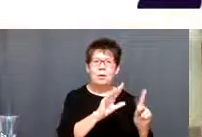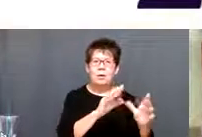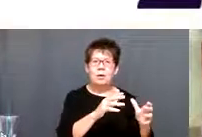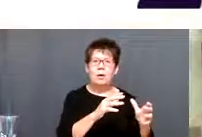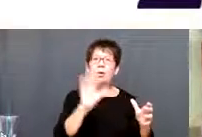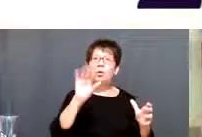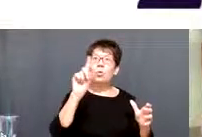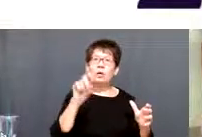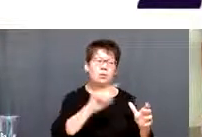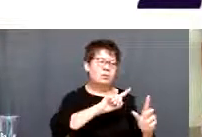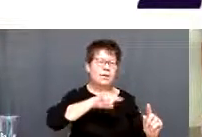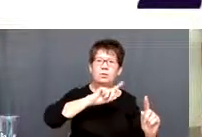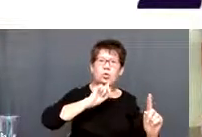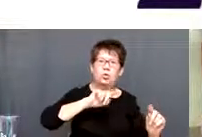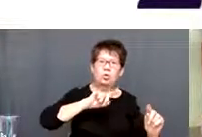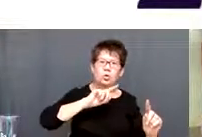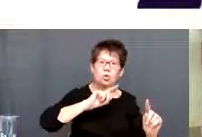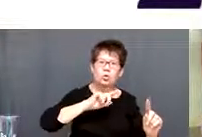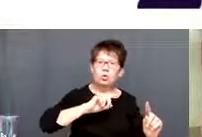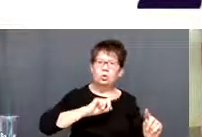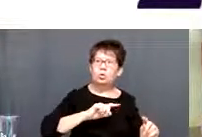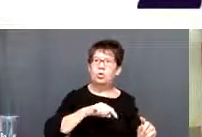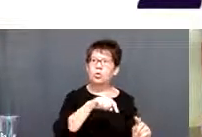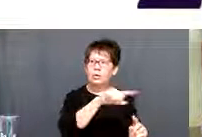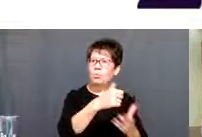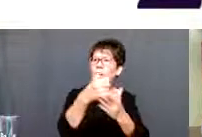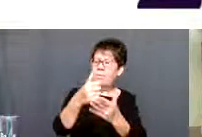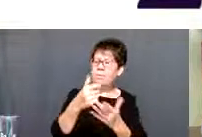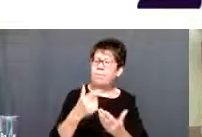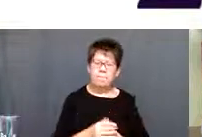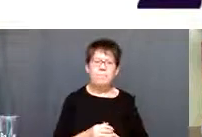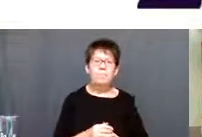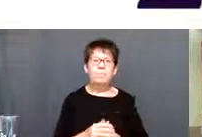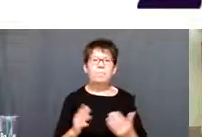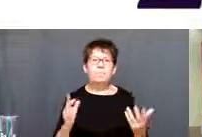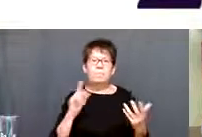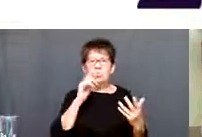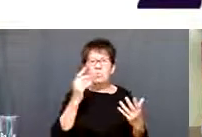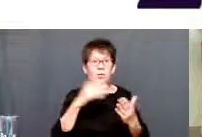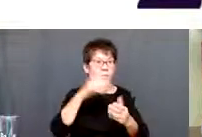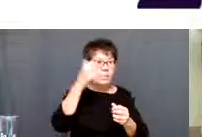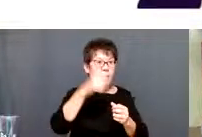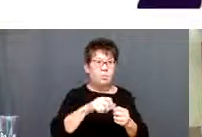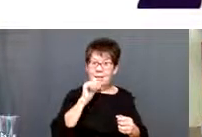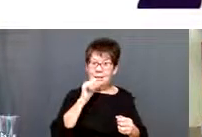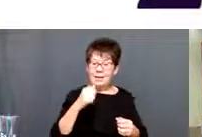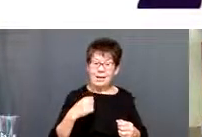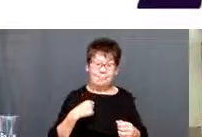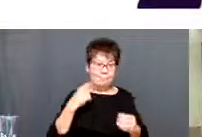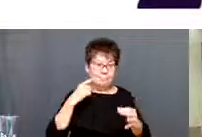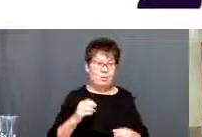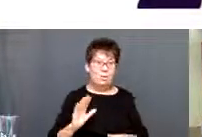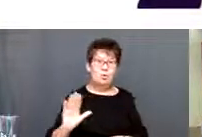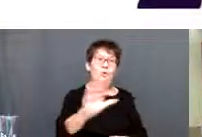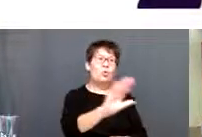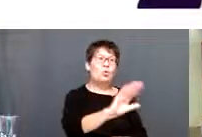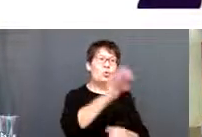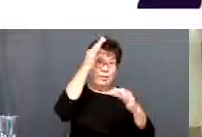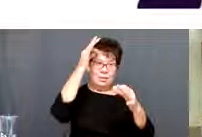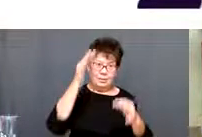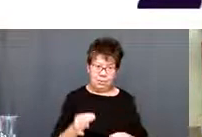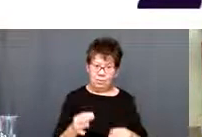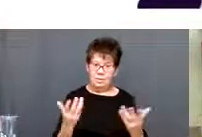your questions so that you can decide what's best for your child. In the end, it's not up to us. It's up to you as the parent to make that decision.